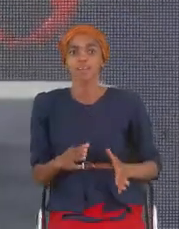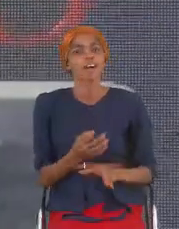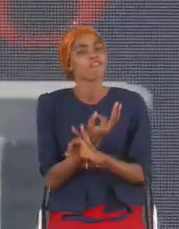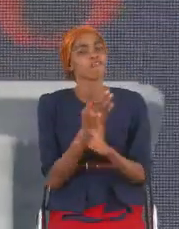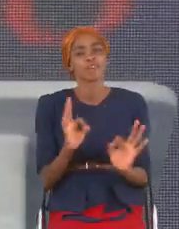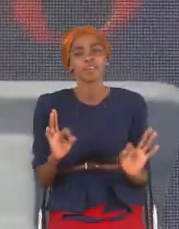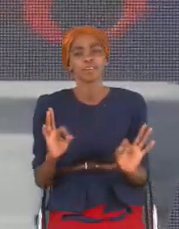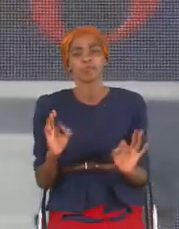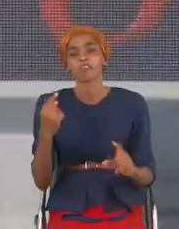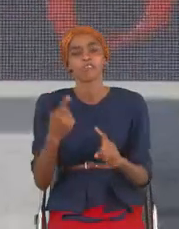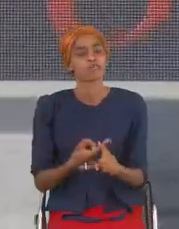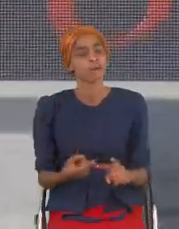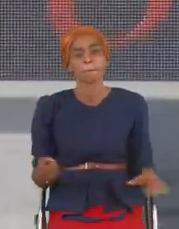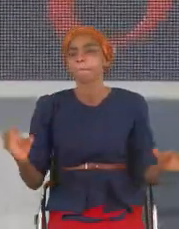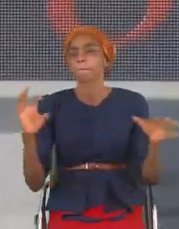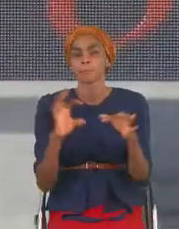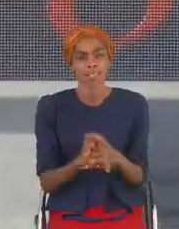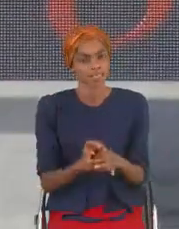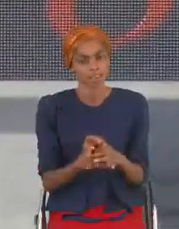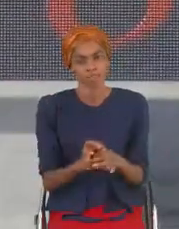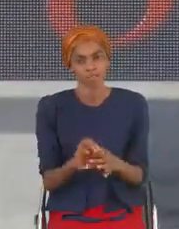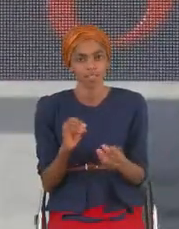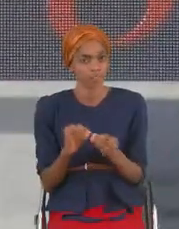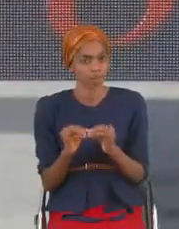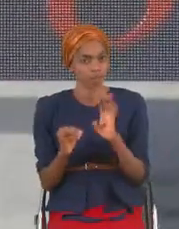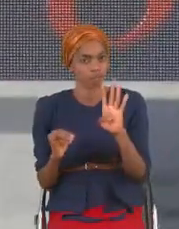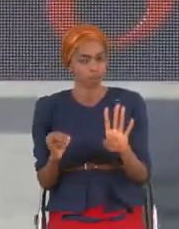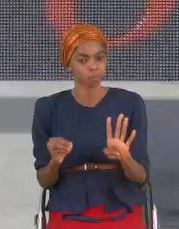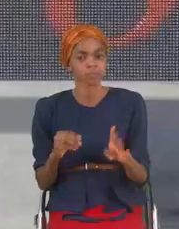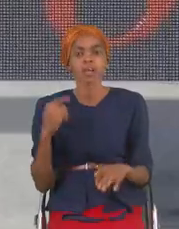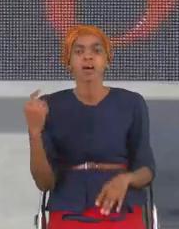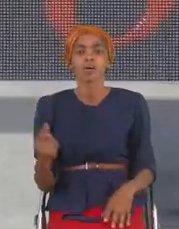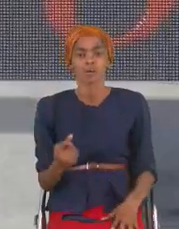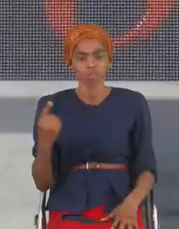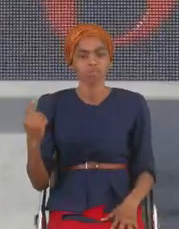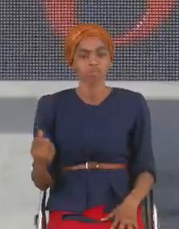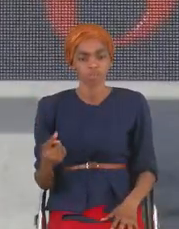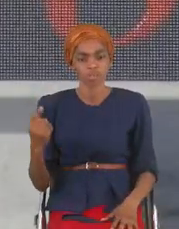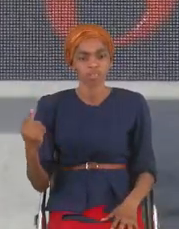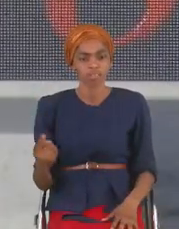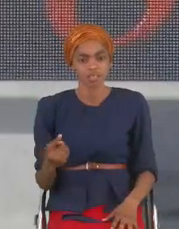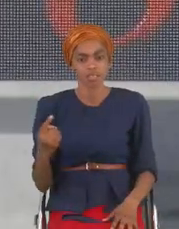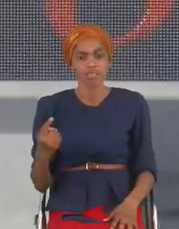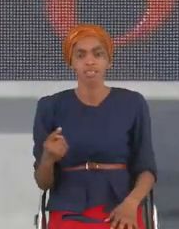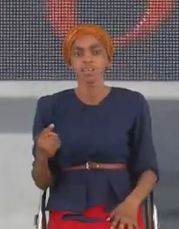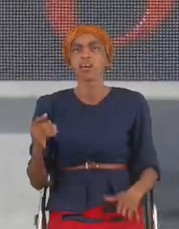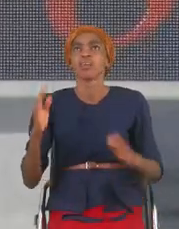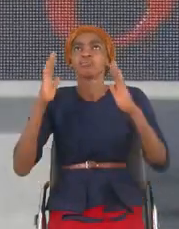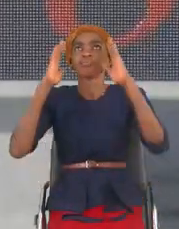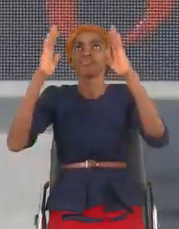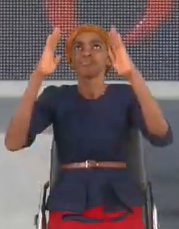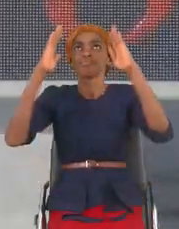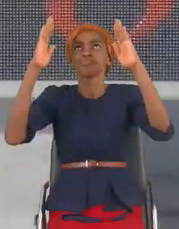from entanglements. Number four, always aiming at mastery